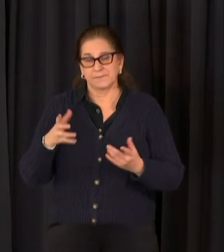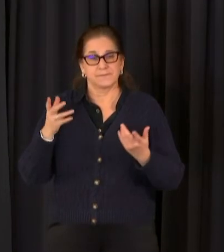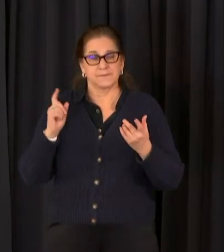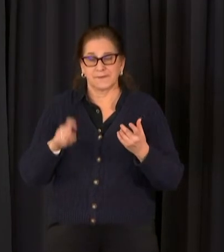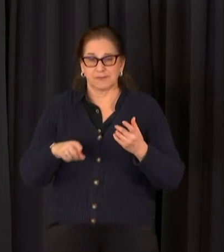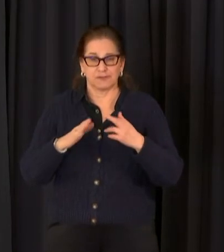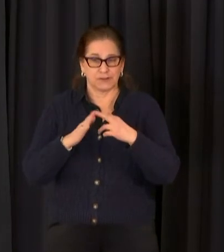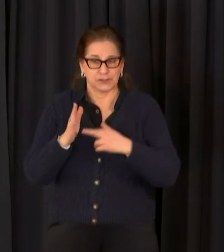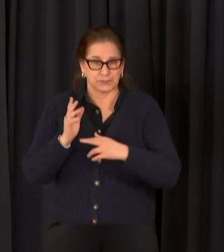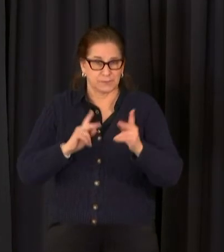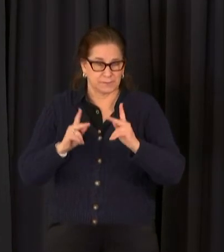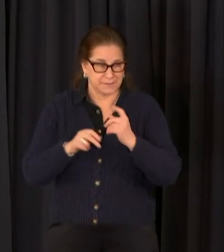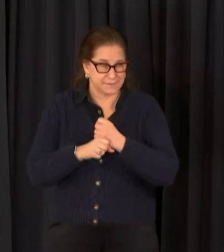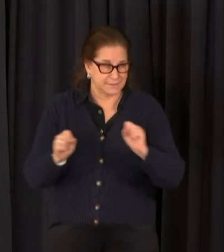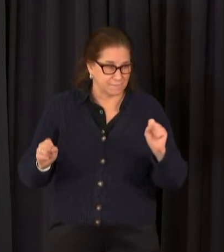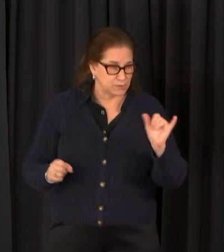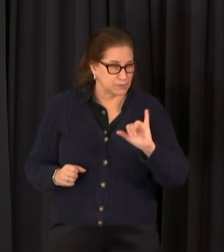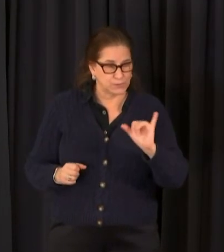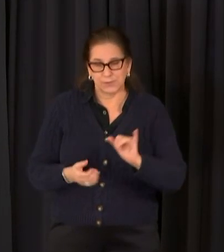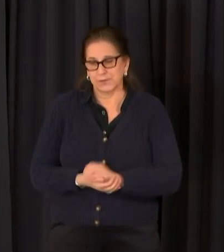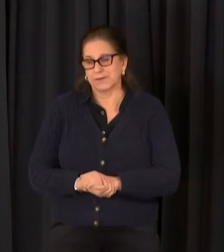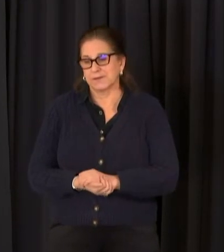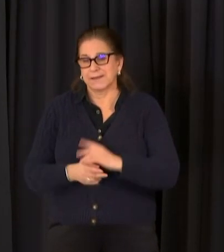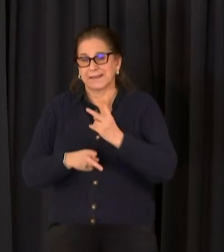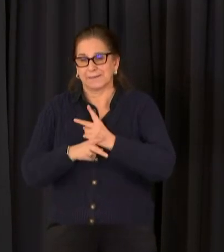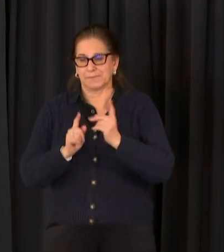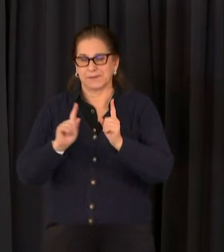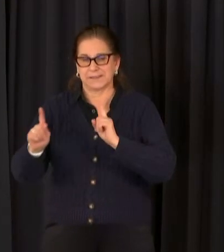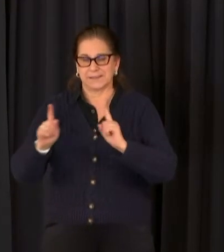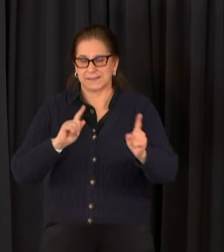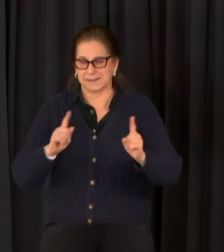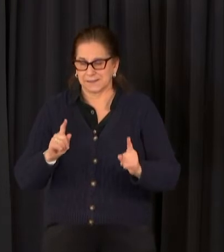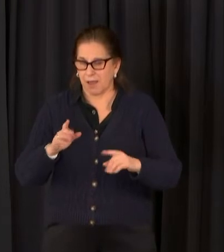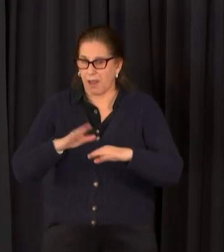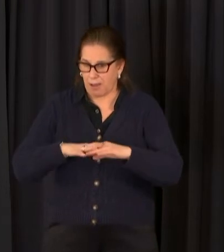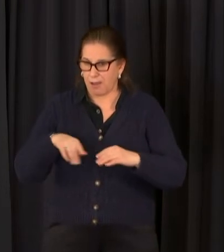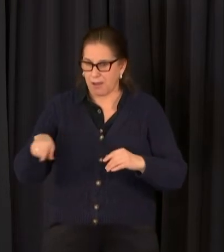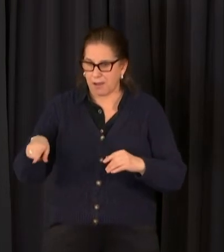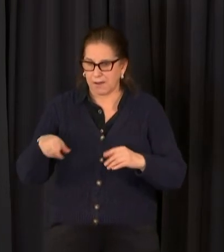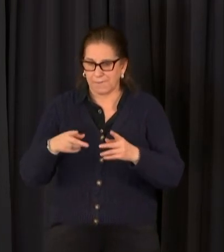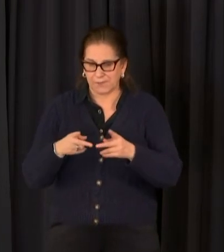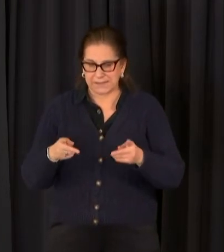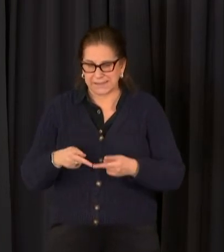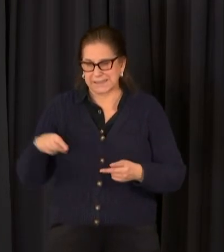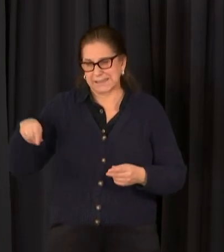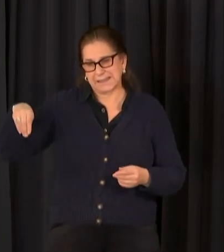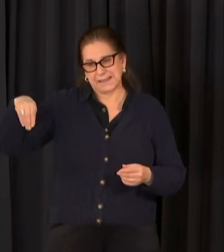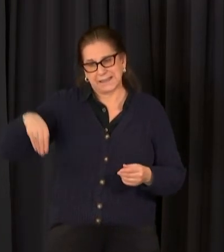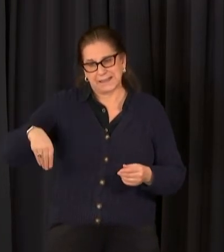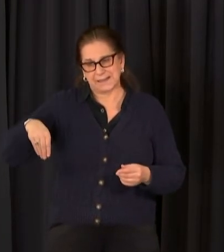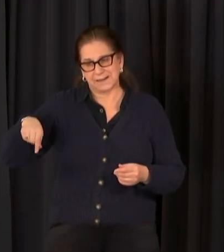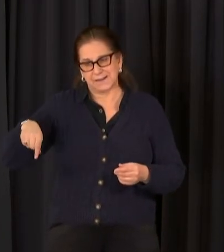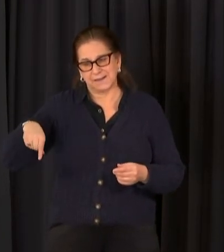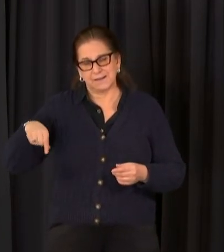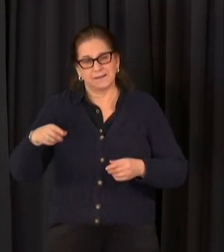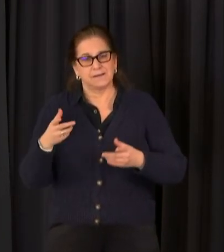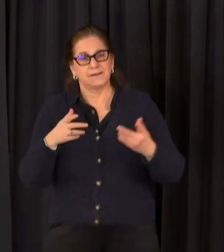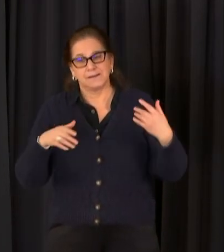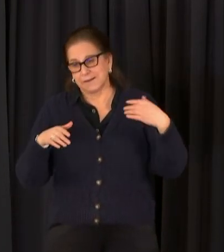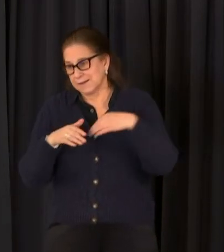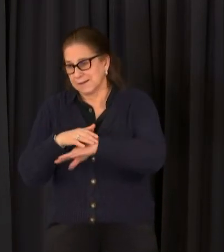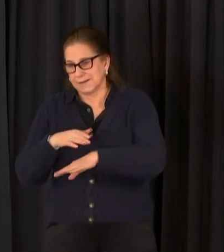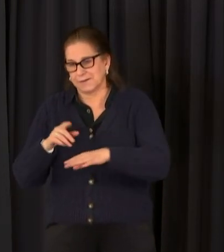people safely in order to host on your site. And you have to be able to have a place where someone can be vaccinated